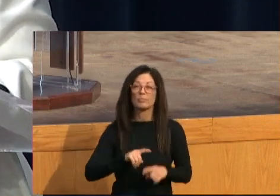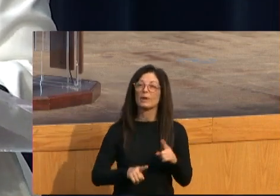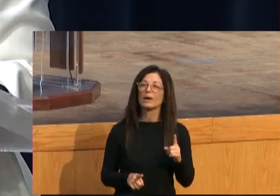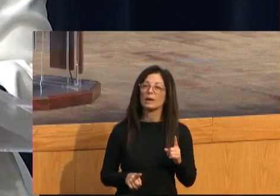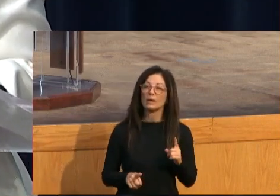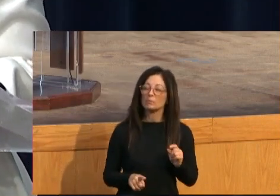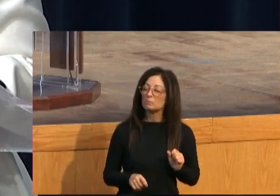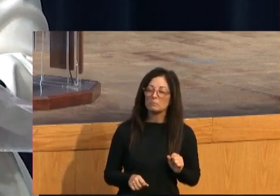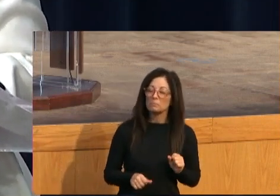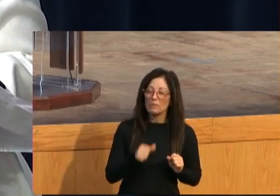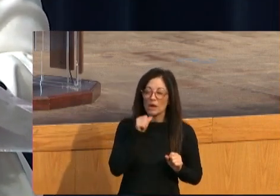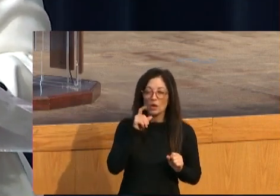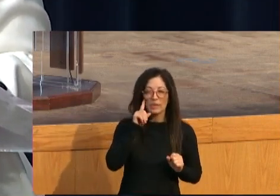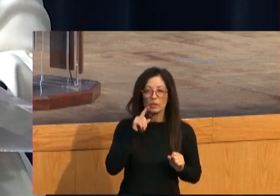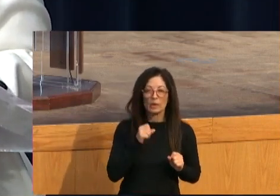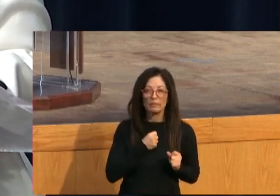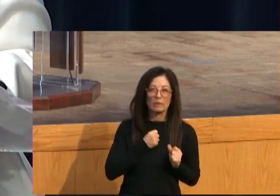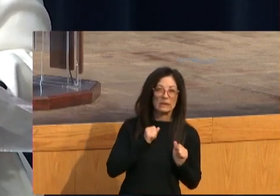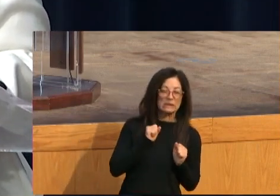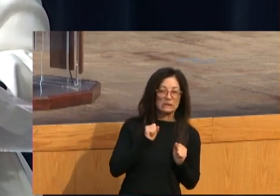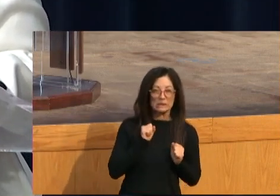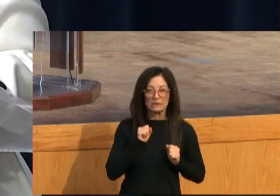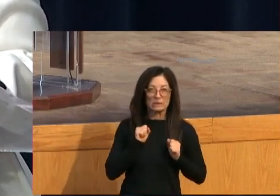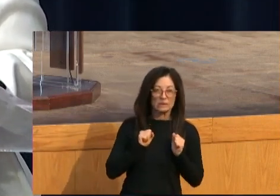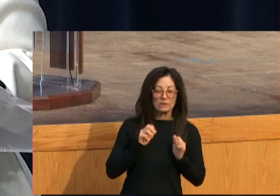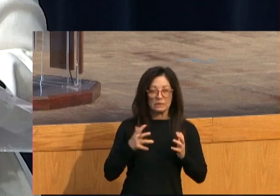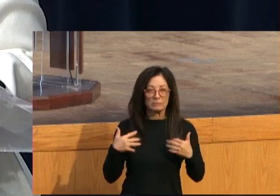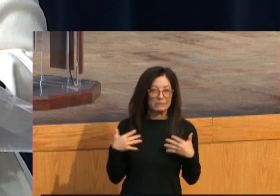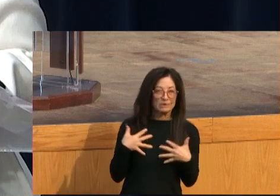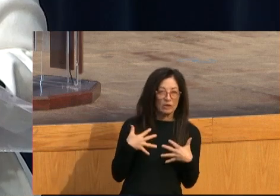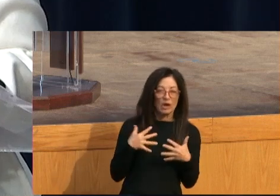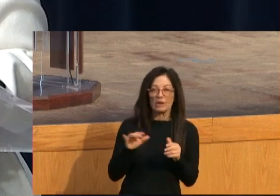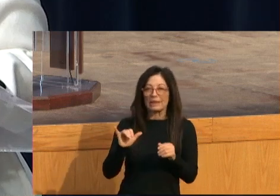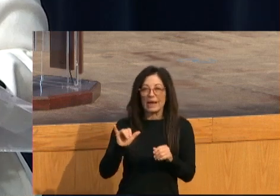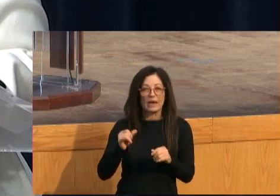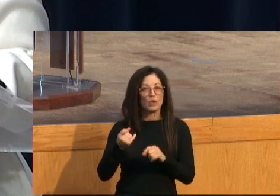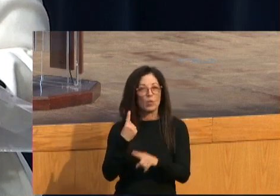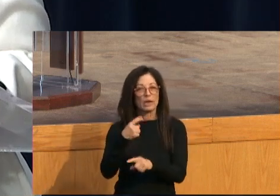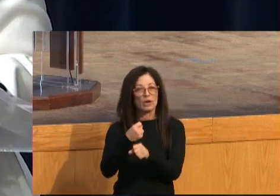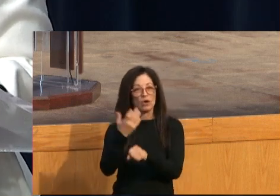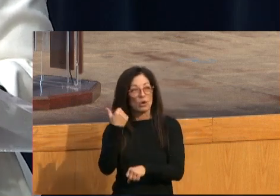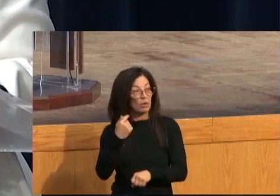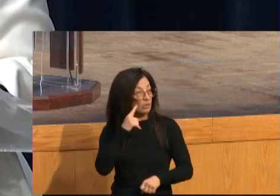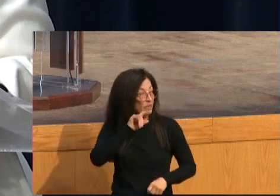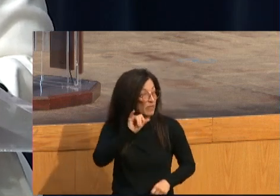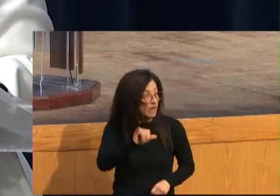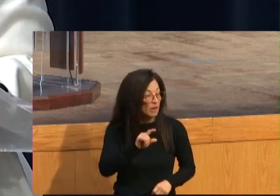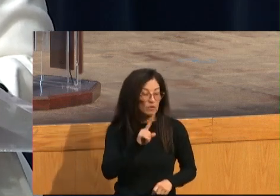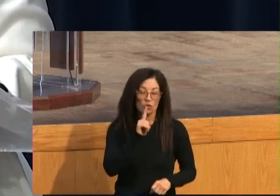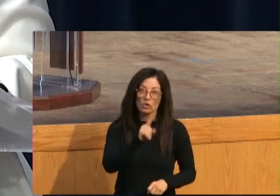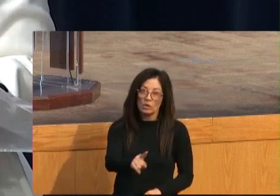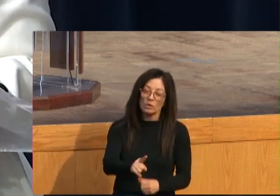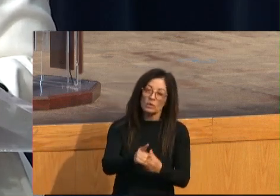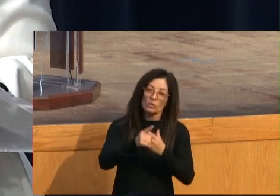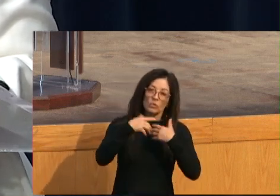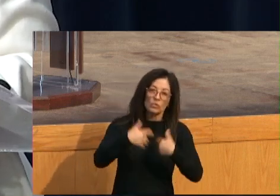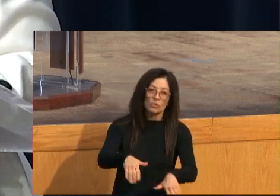don't think we have to hold our breath as much as we did a year ago. And for that, I'm extremely